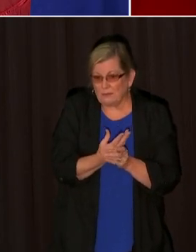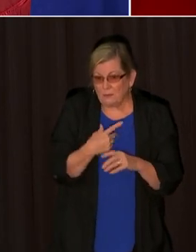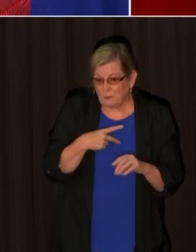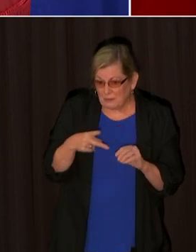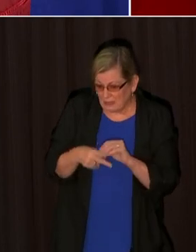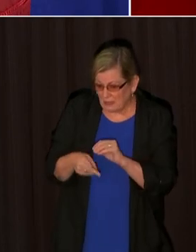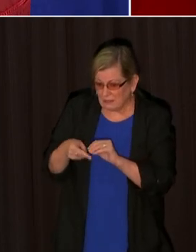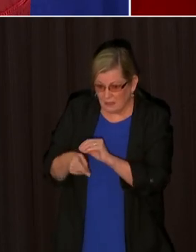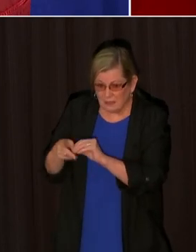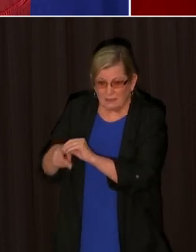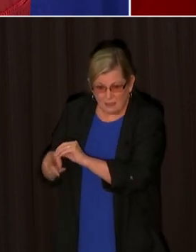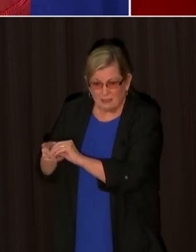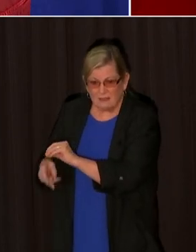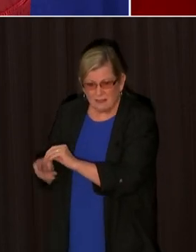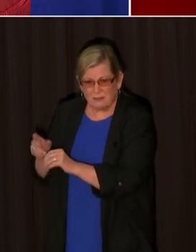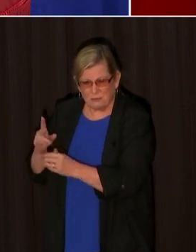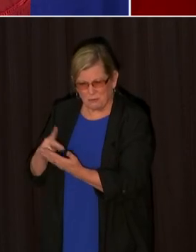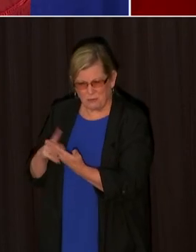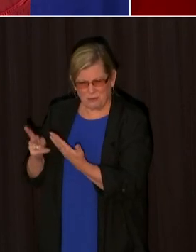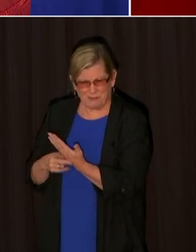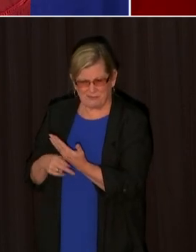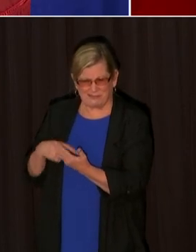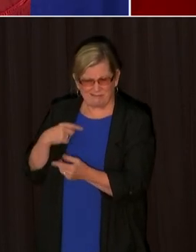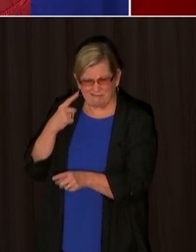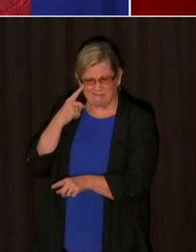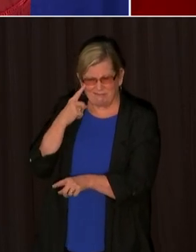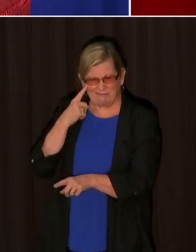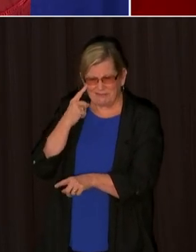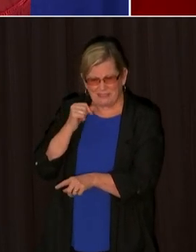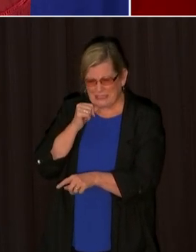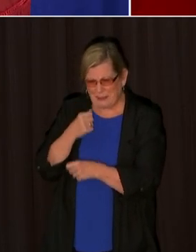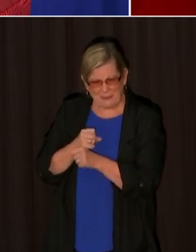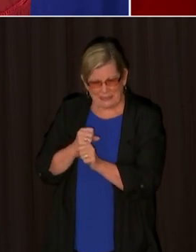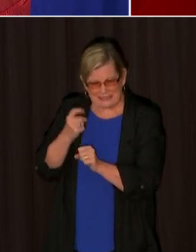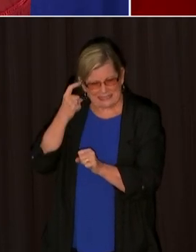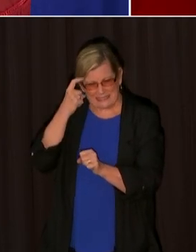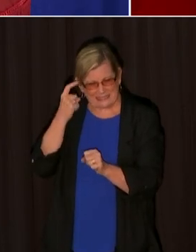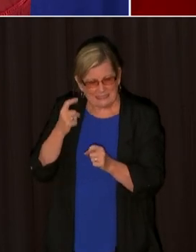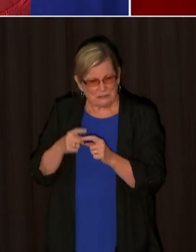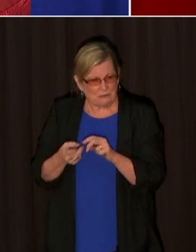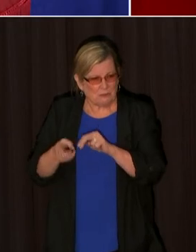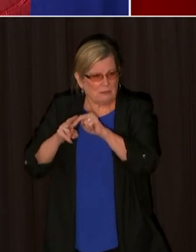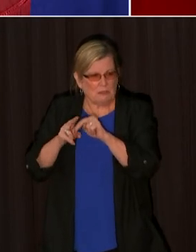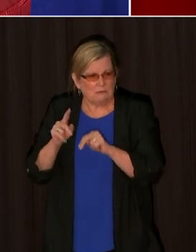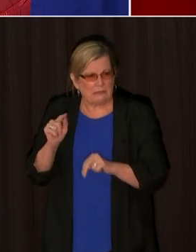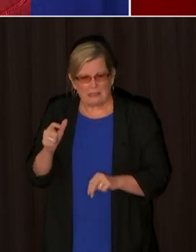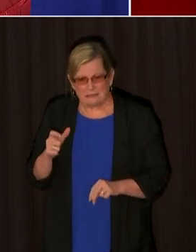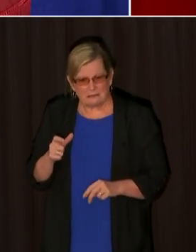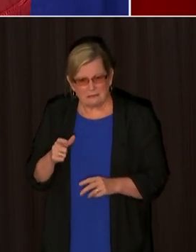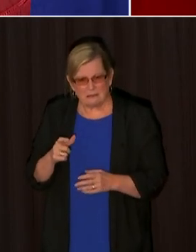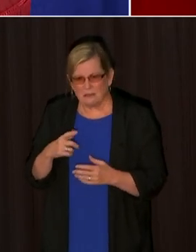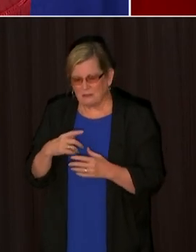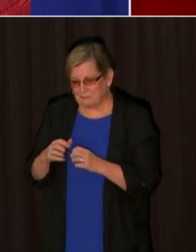programs. It doesn't make sense to me to raise taxes to support new spending.